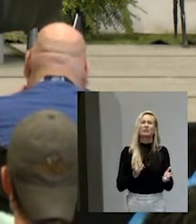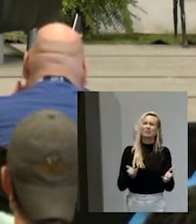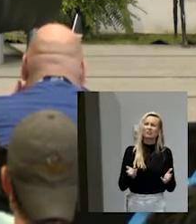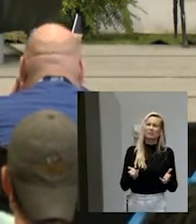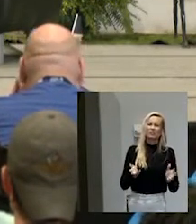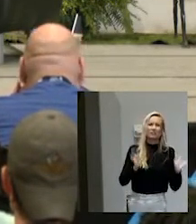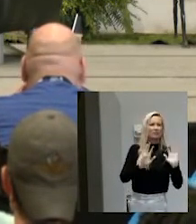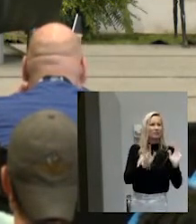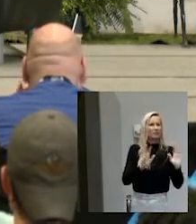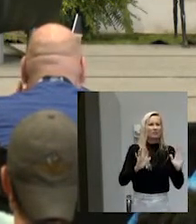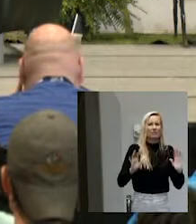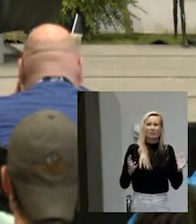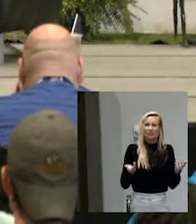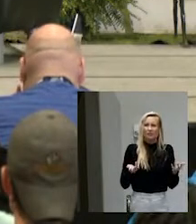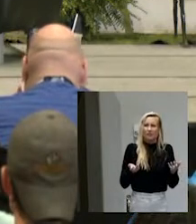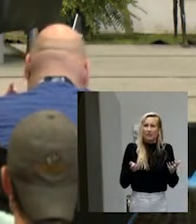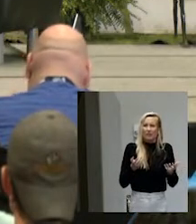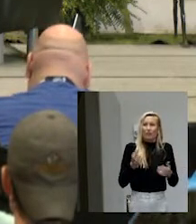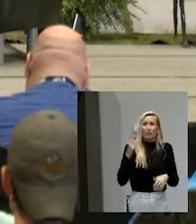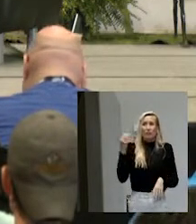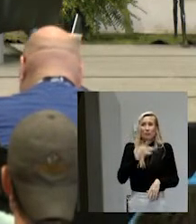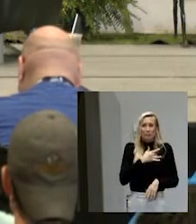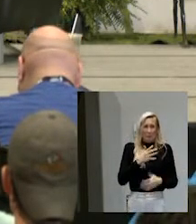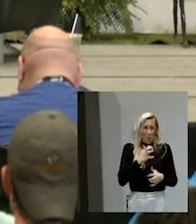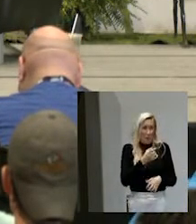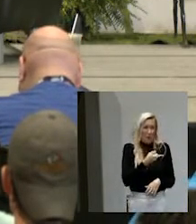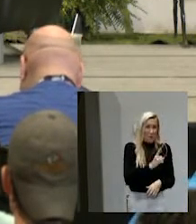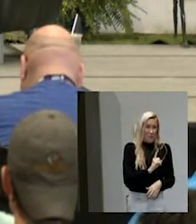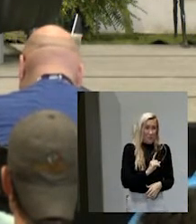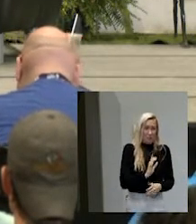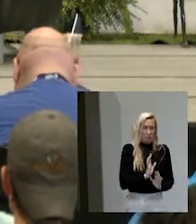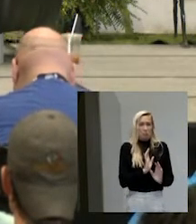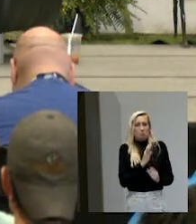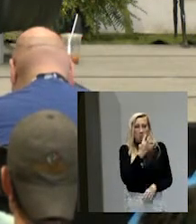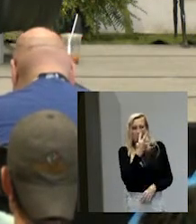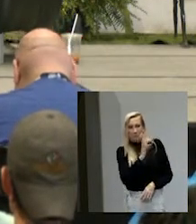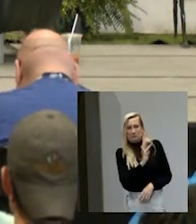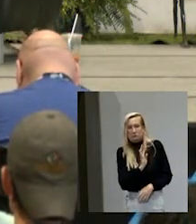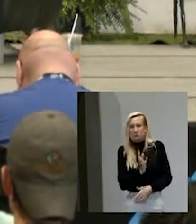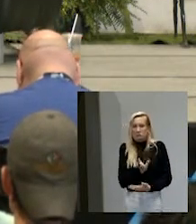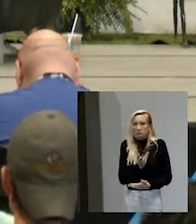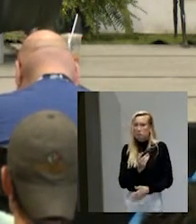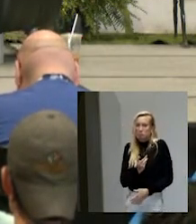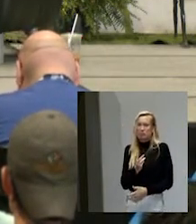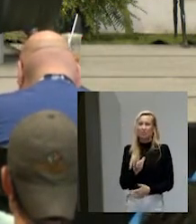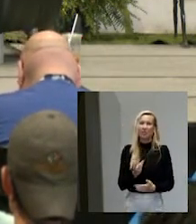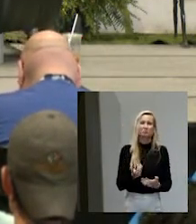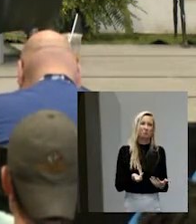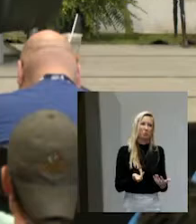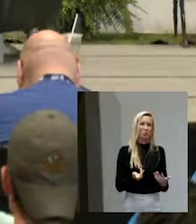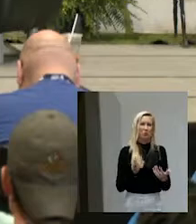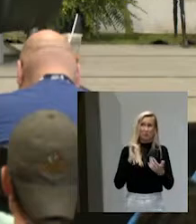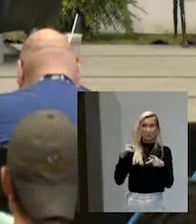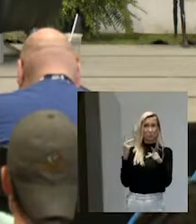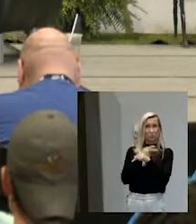to indirectly ignore, walk away from. Which is worse. And when people